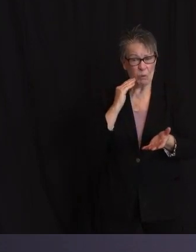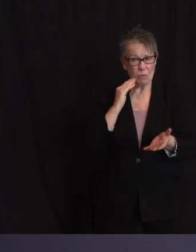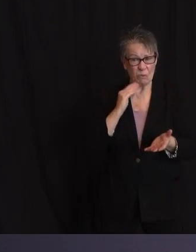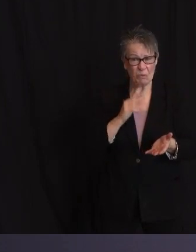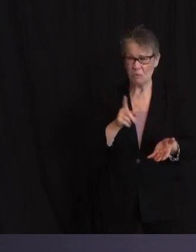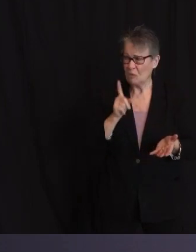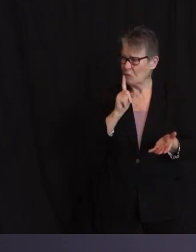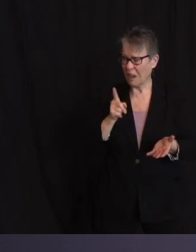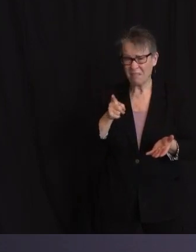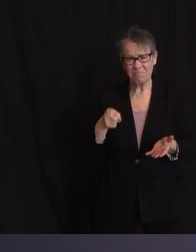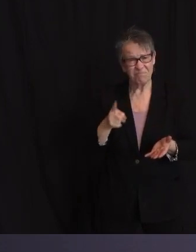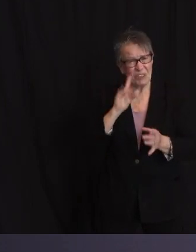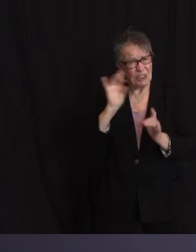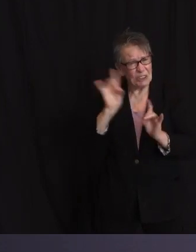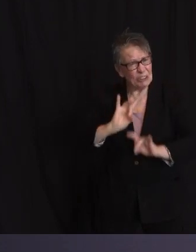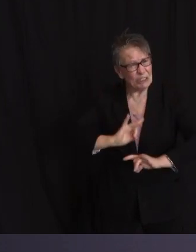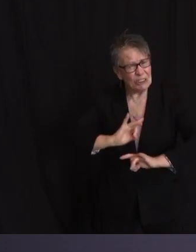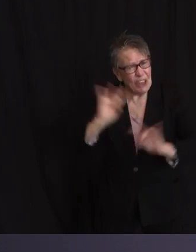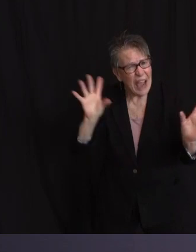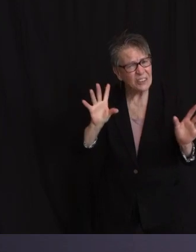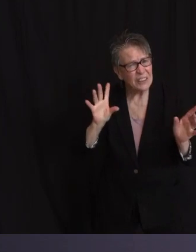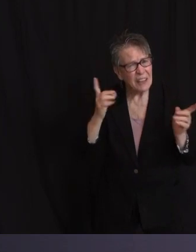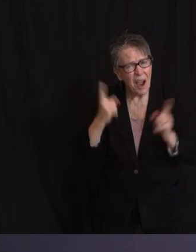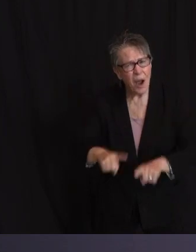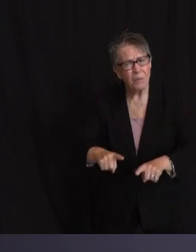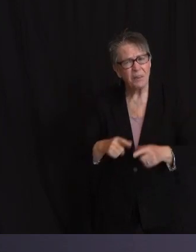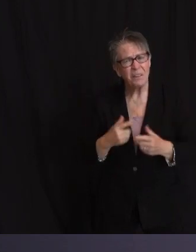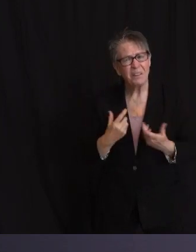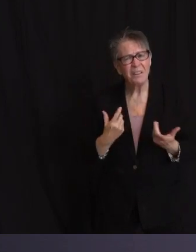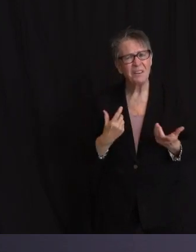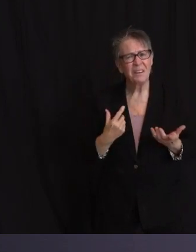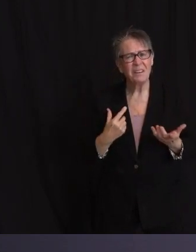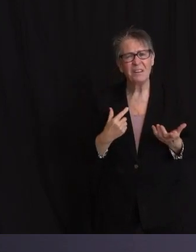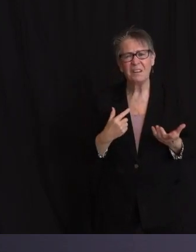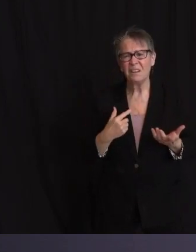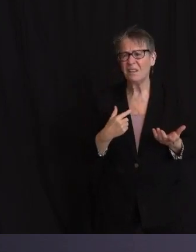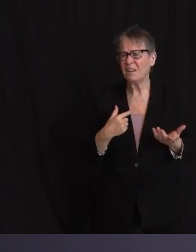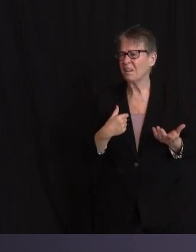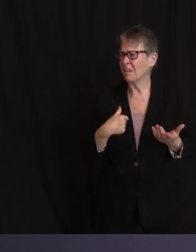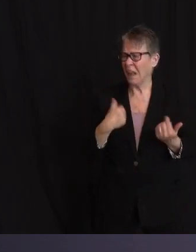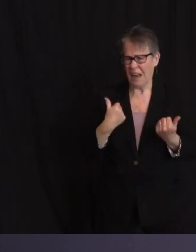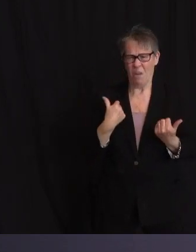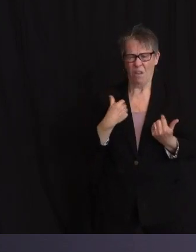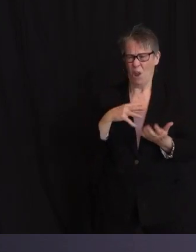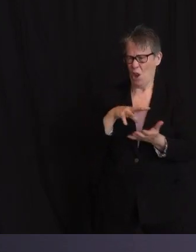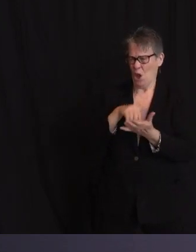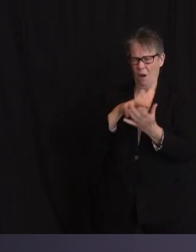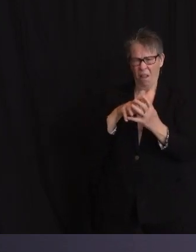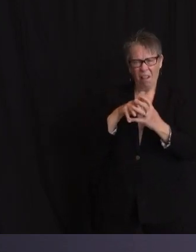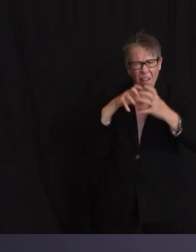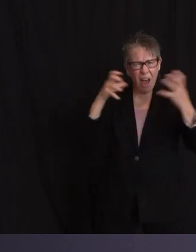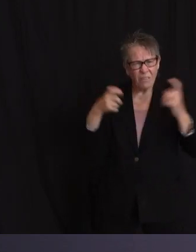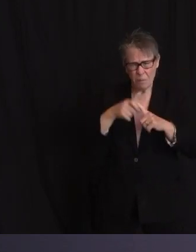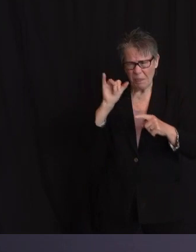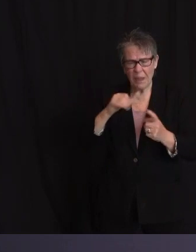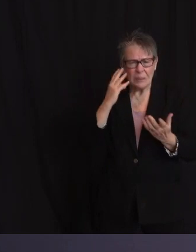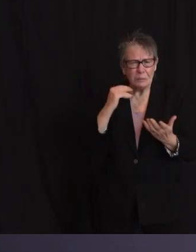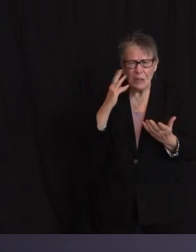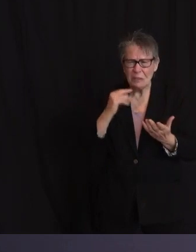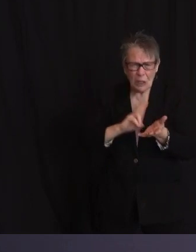small lessons that all of us have learned at a national level and certainly in New Jersey. And I want to underscore what Judy